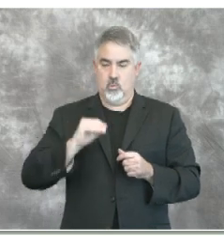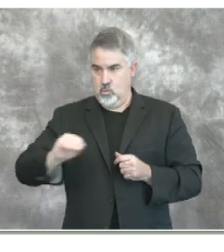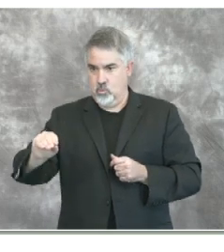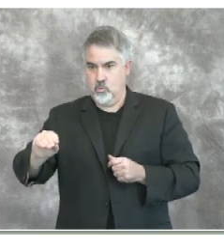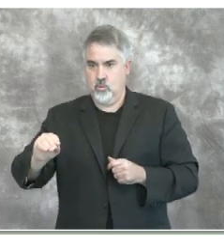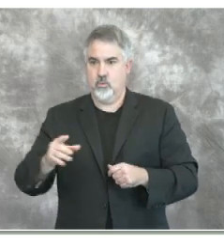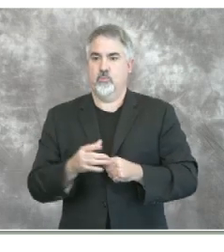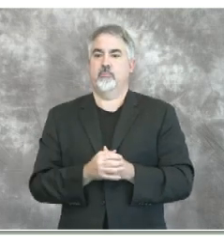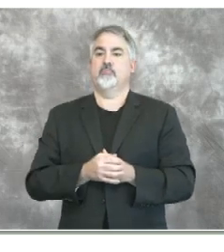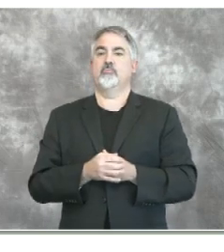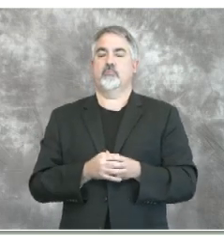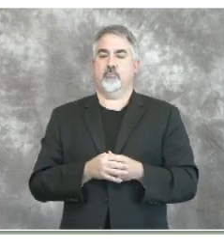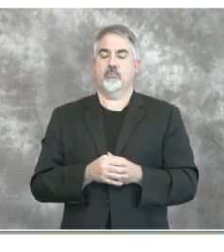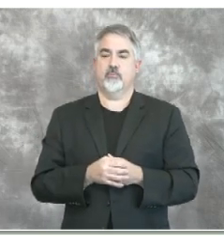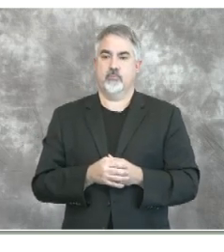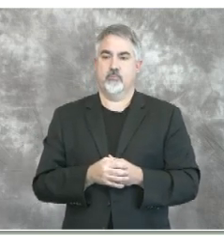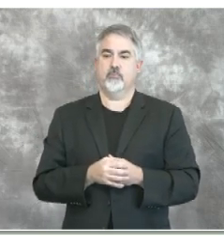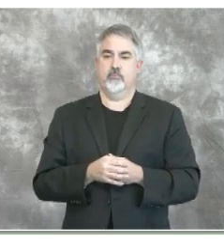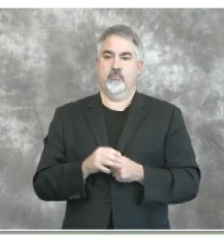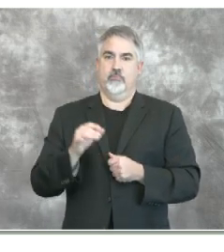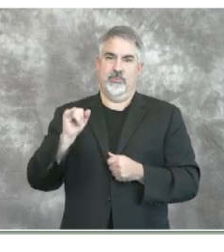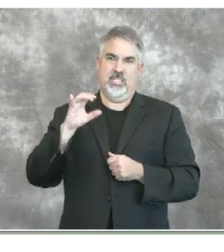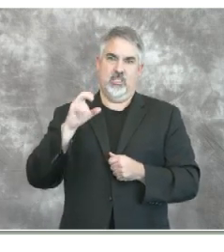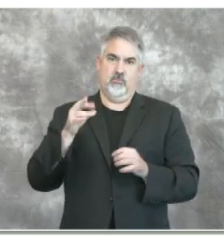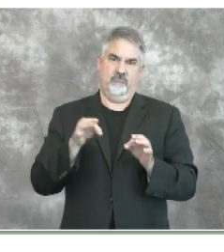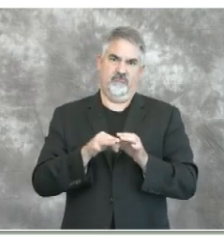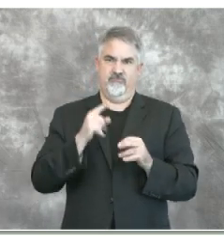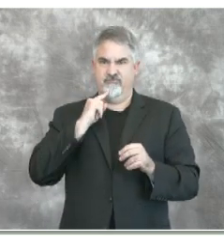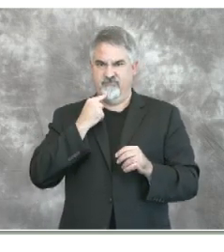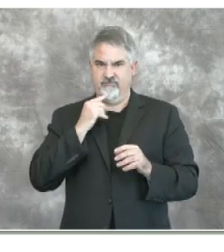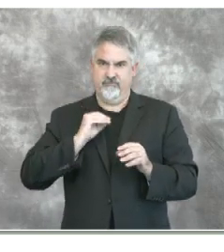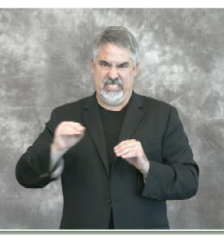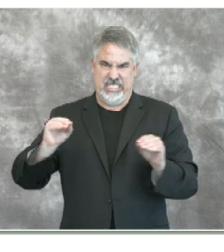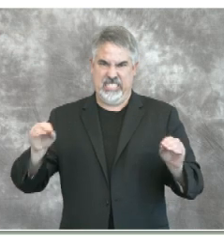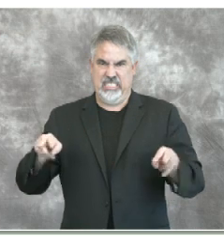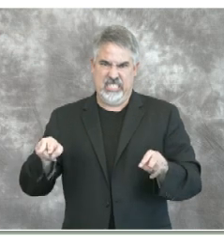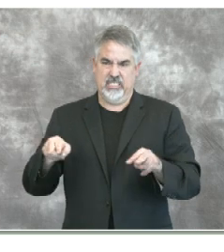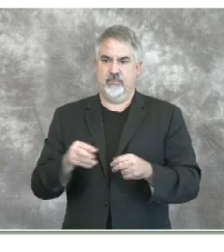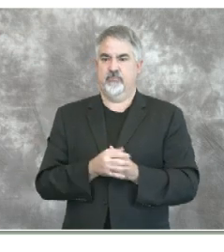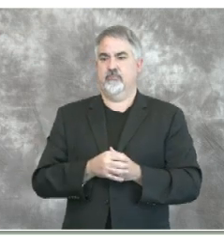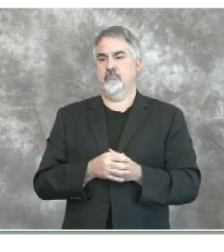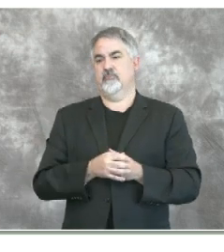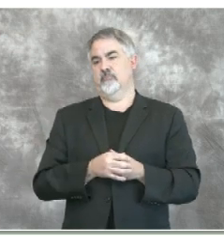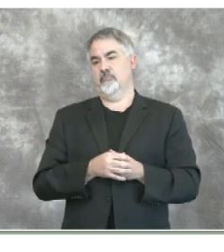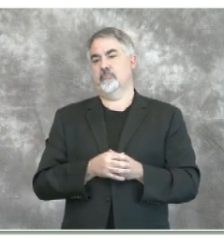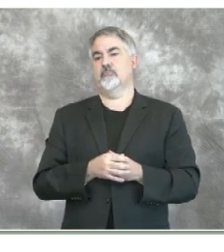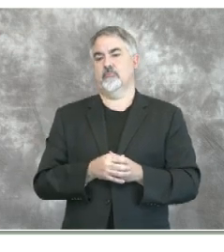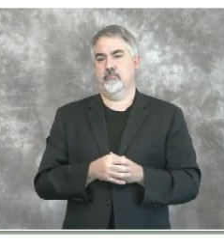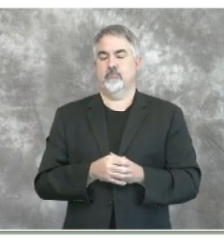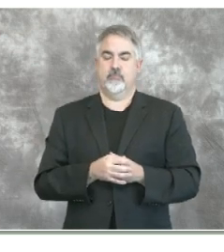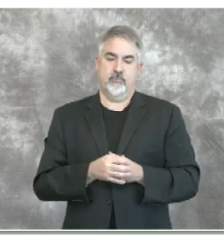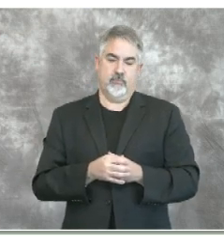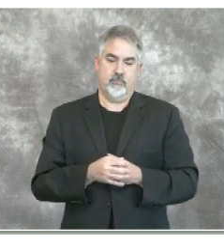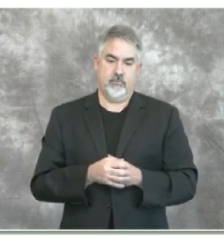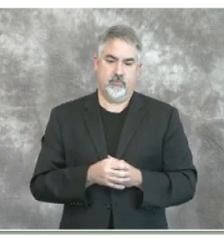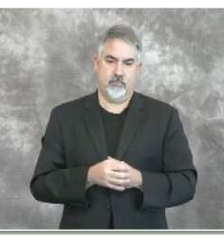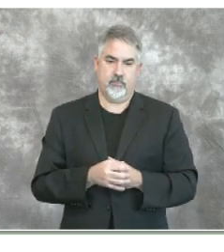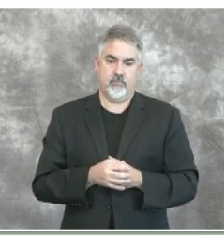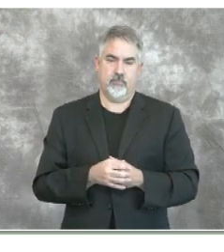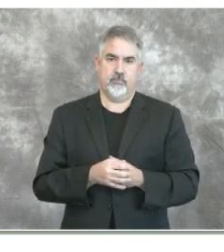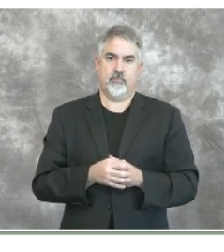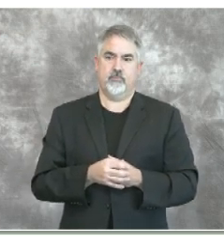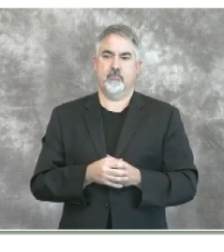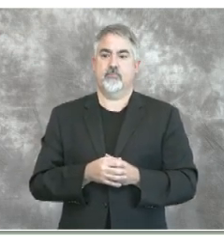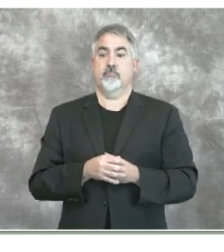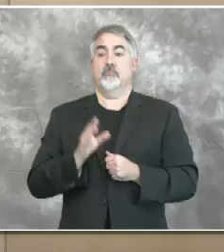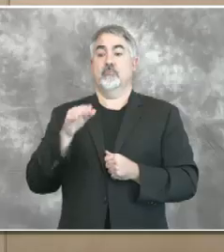subset of the hospitalized cases, and this number is 38% of the total number of those